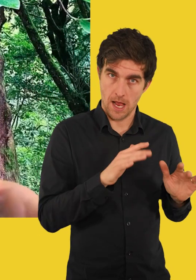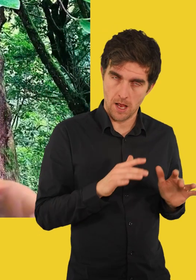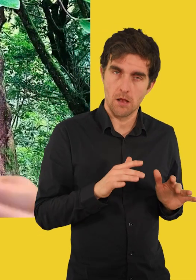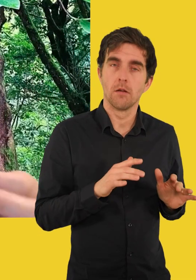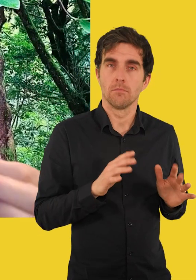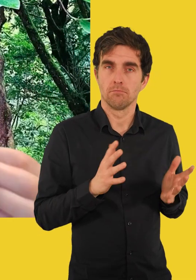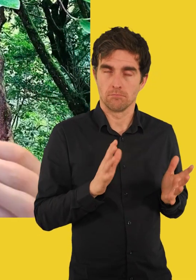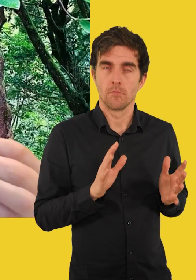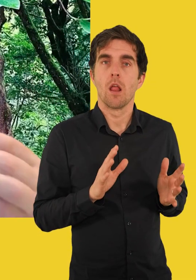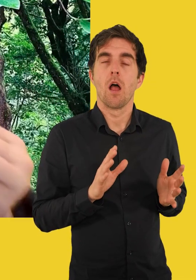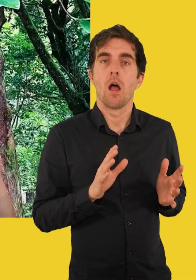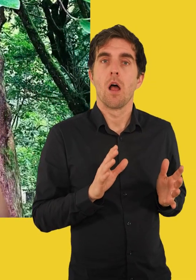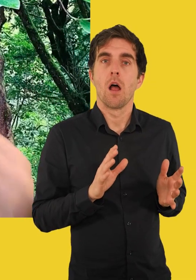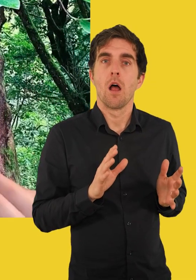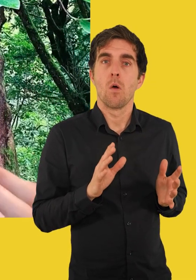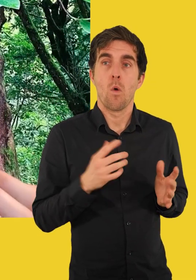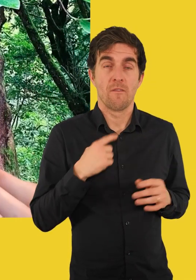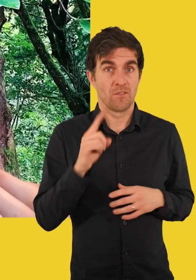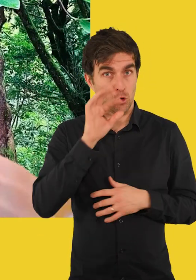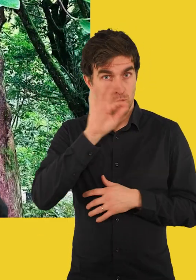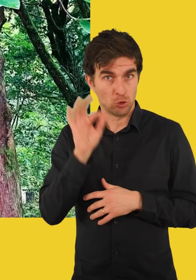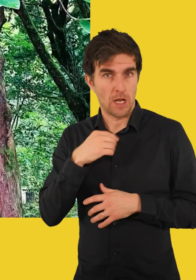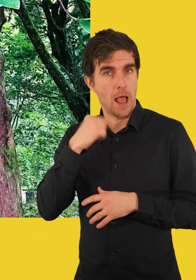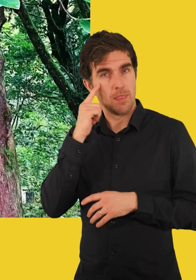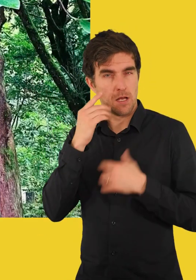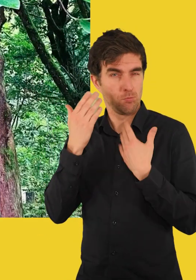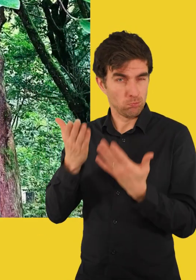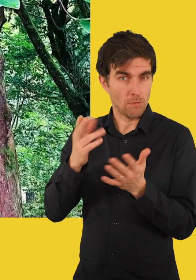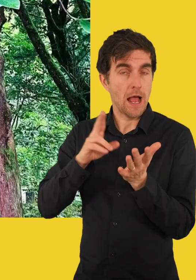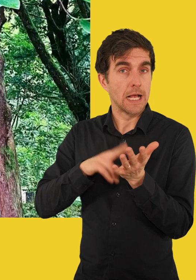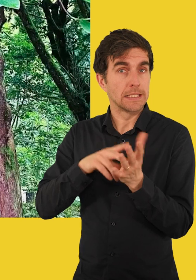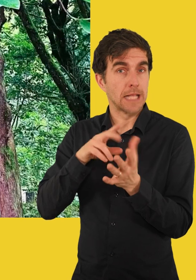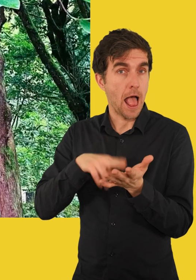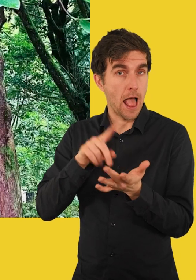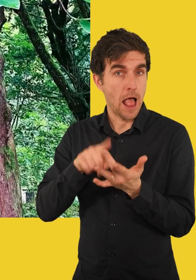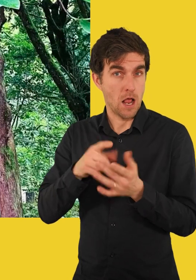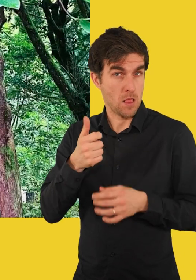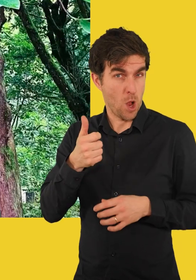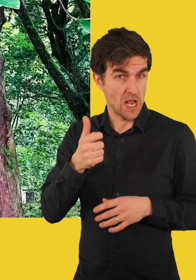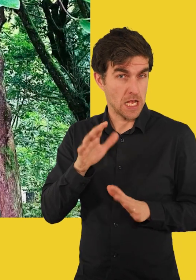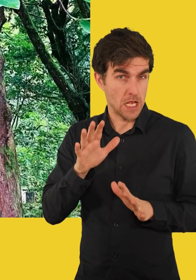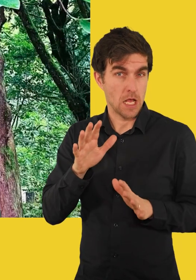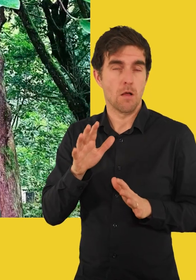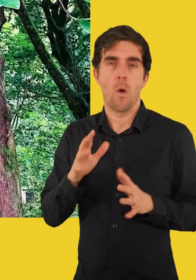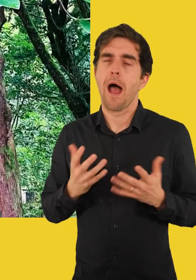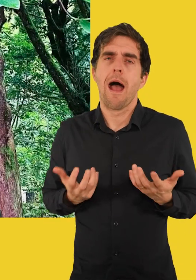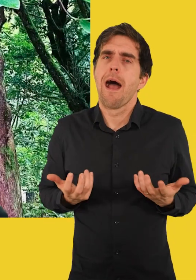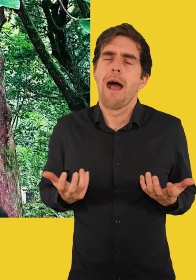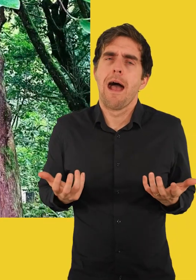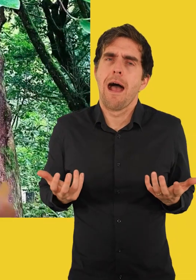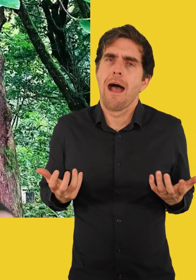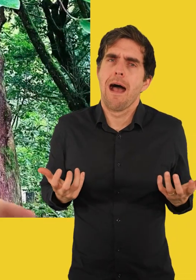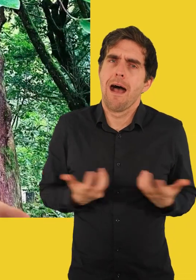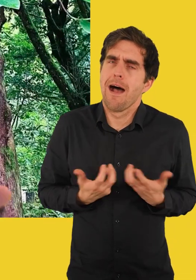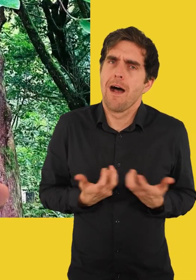climate justice. So the first question, and I think we'll come to you first, Nani, if that's okay, is how do you